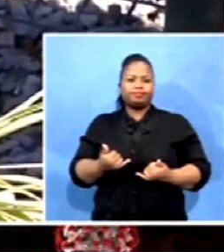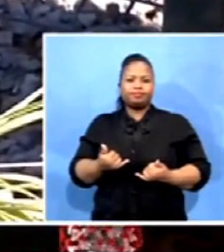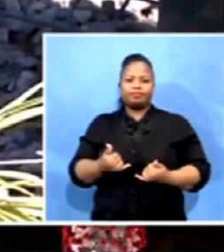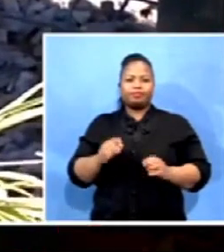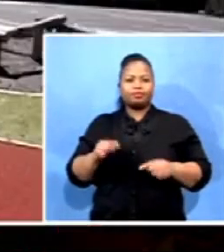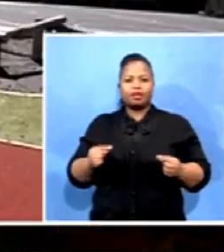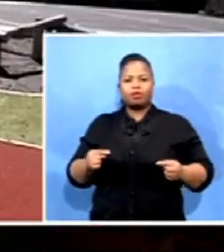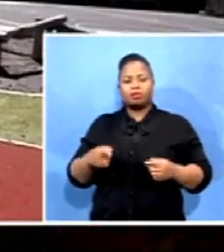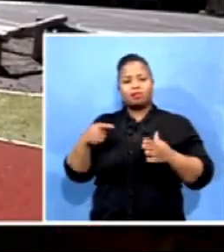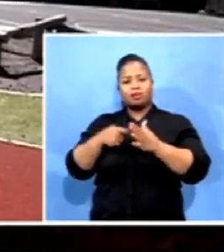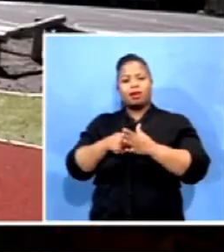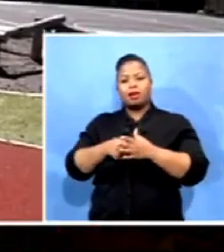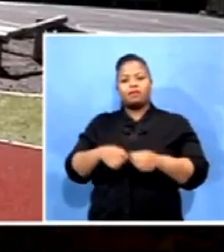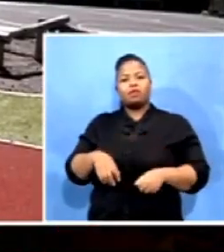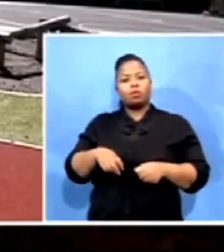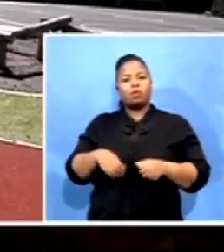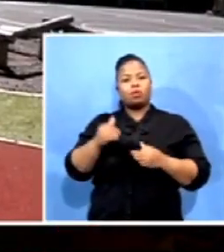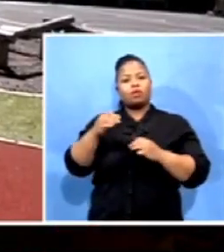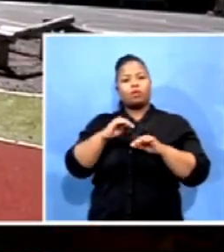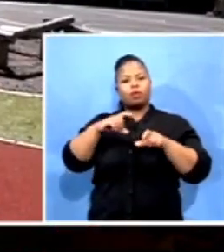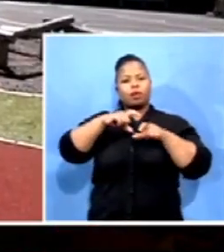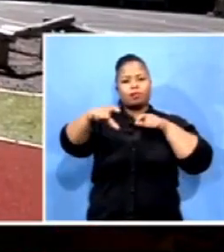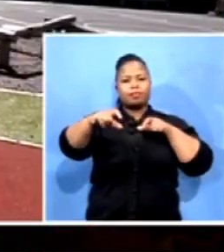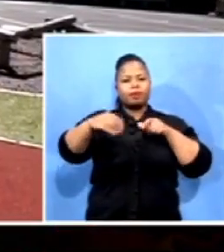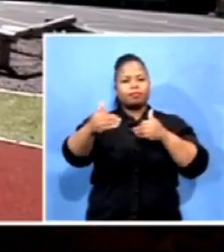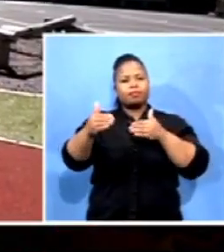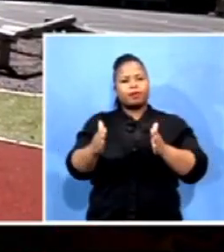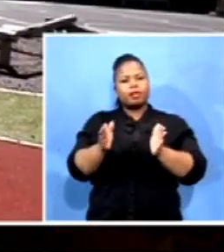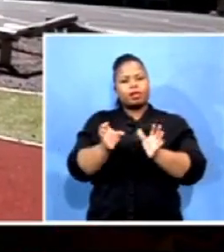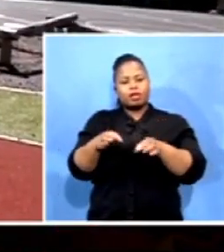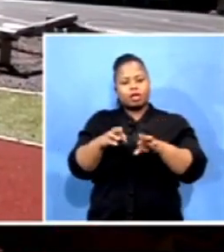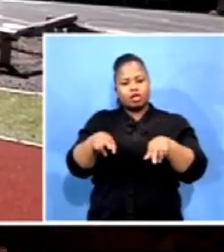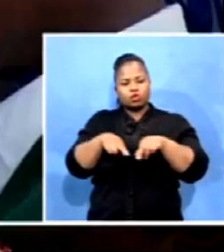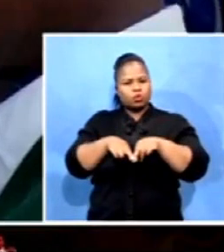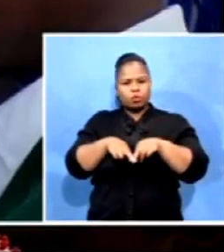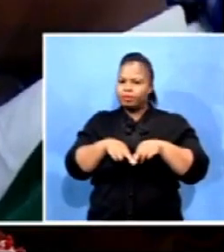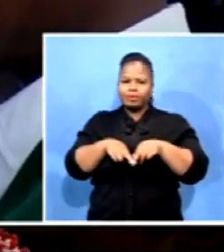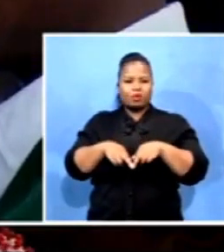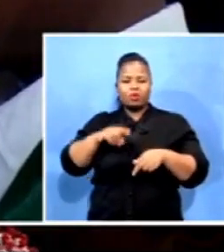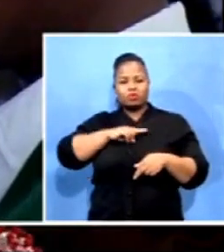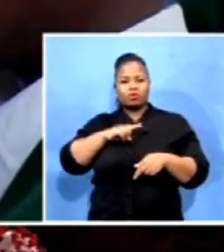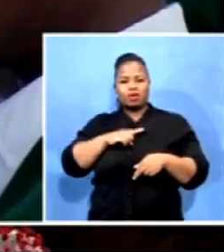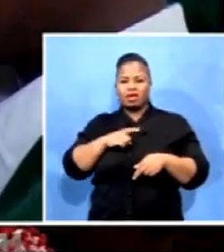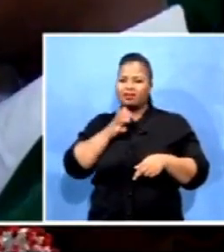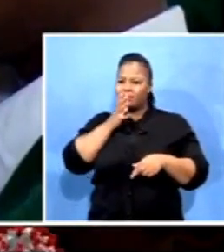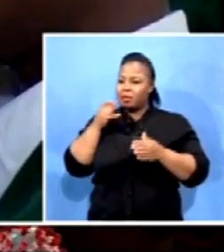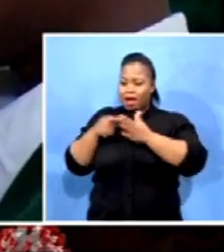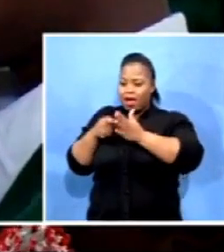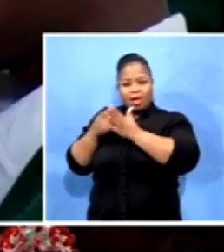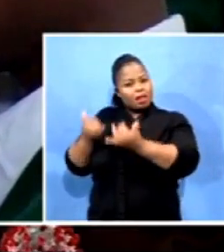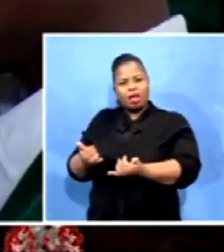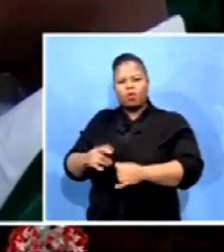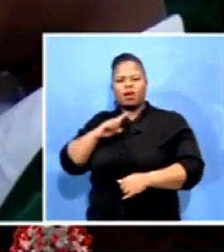to ensure social distancing, because we're only dealing with 2 grades. As a way of example, there's a school that has about 28